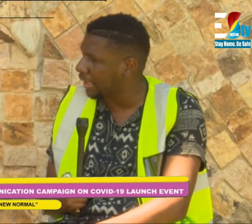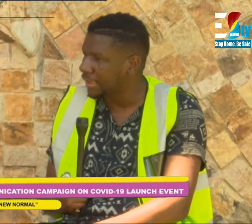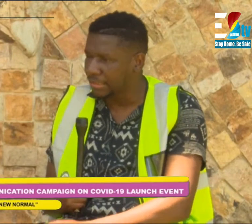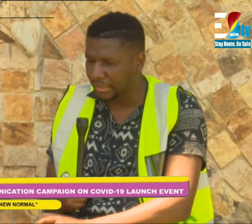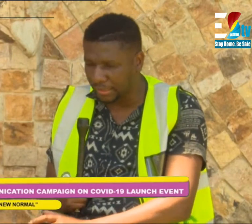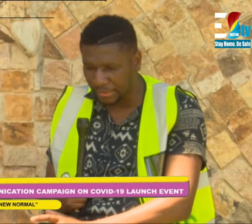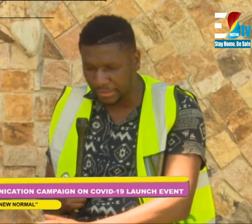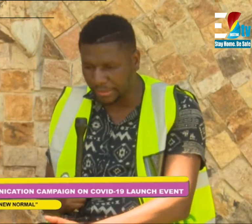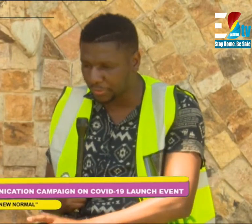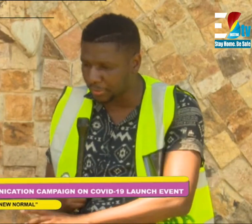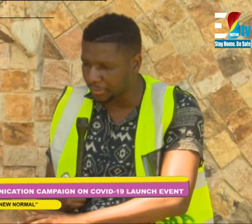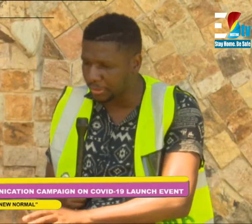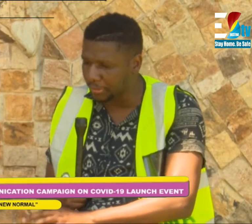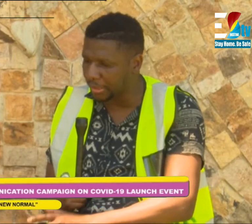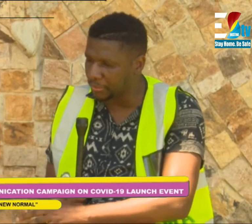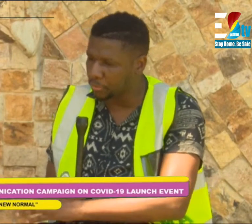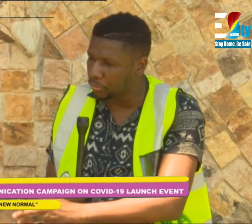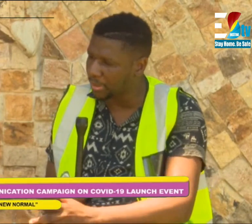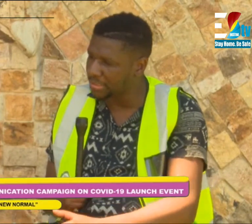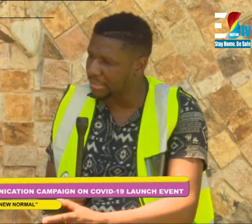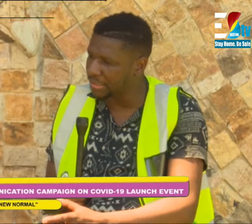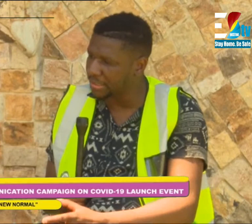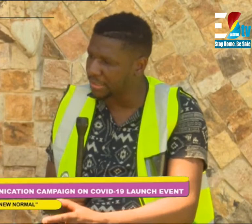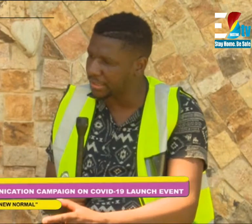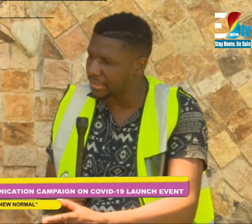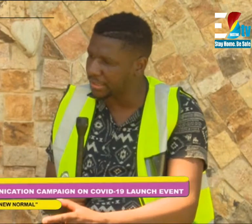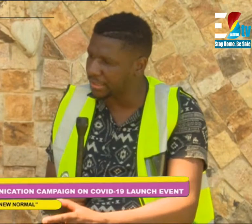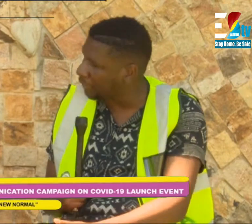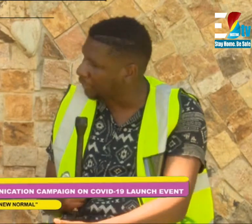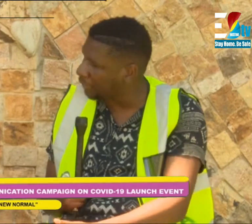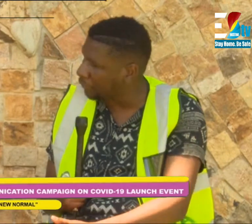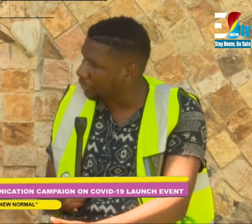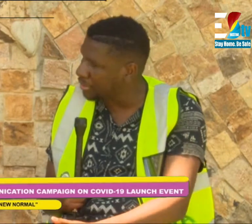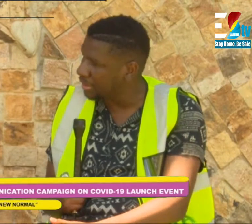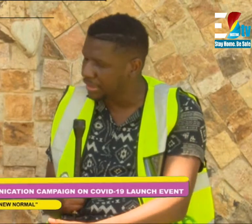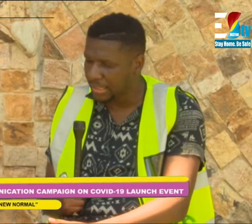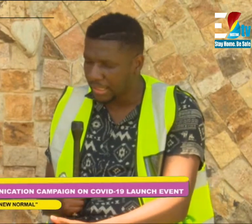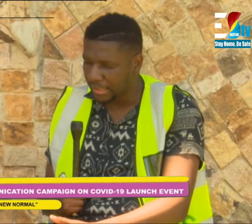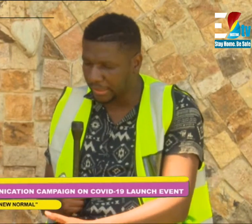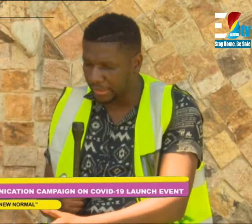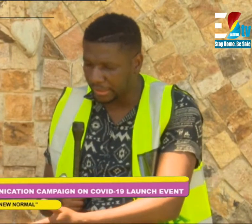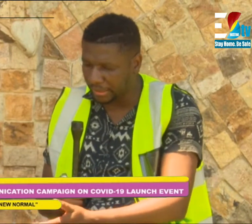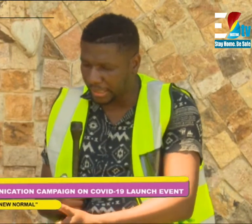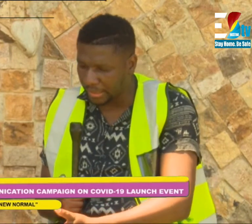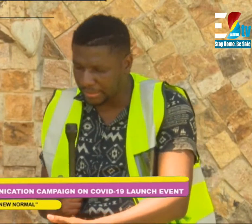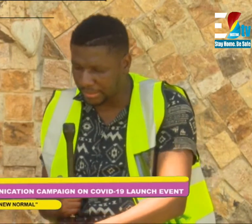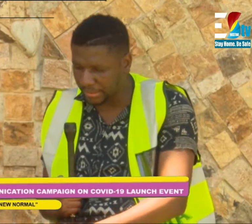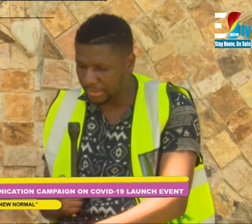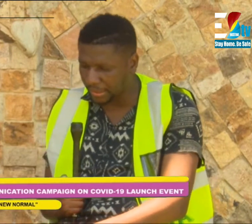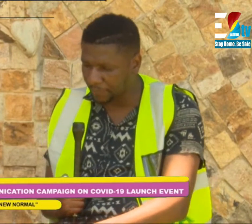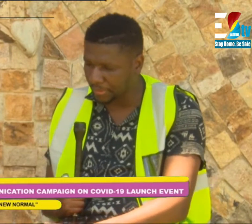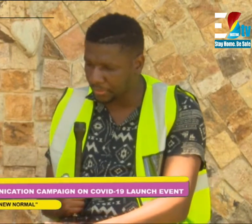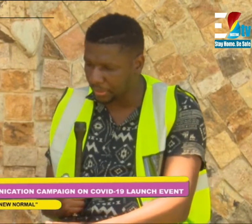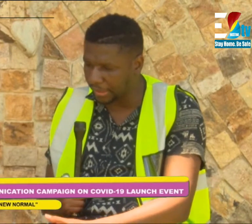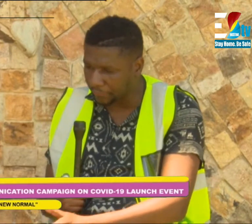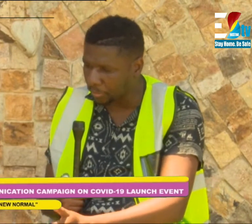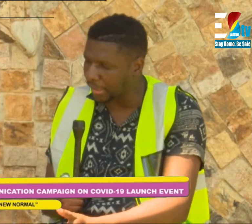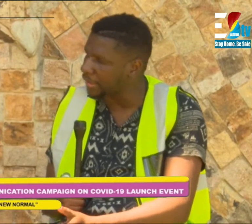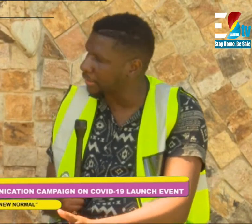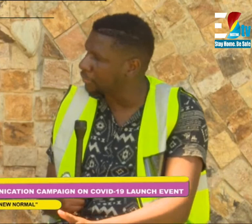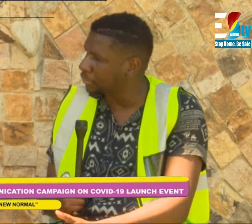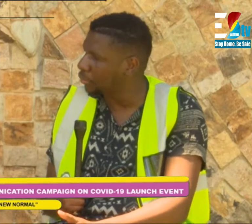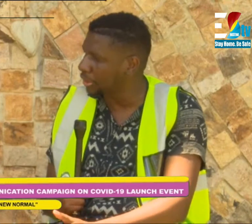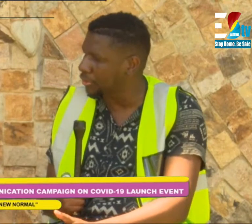culture, as Kulumanje in different platforms in the arts sector.